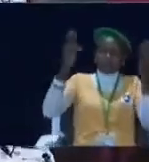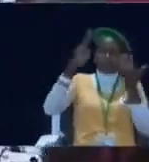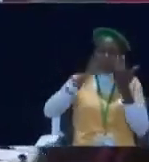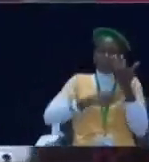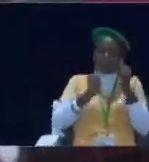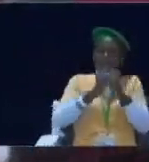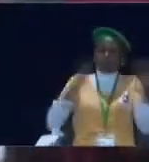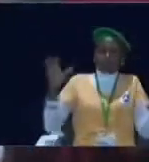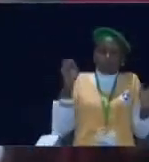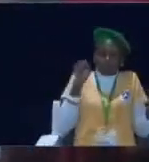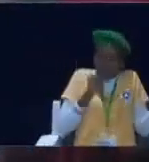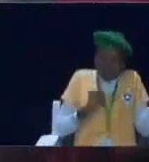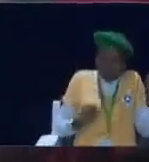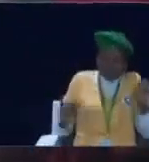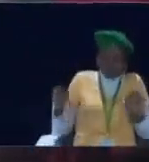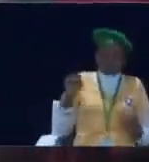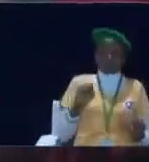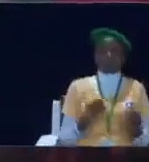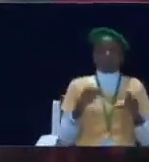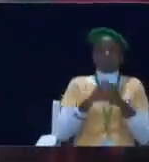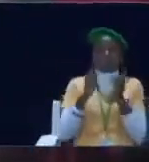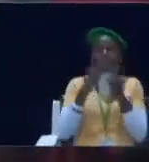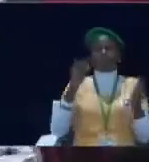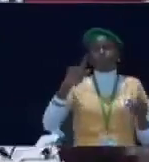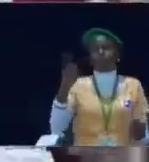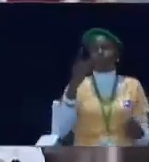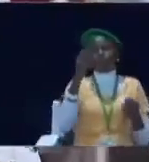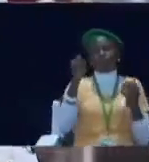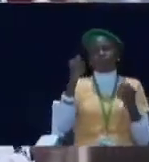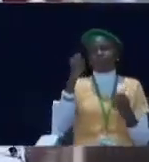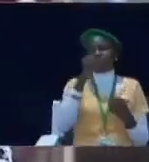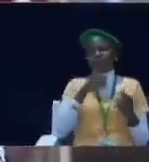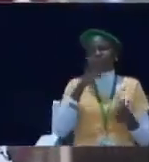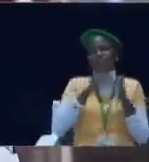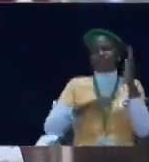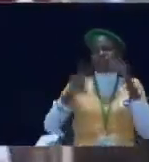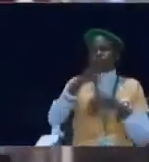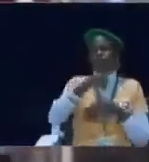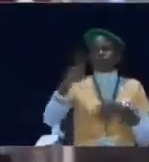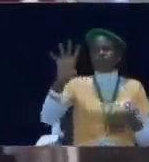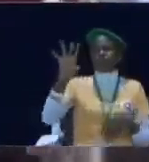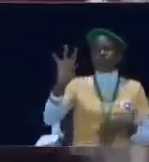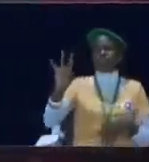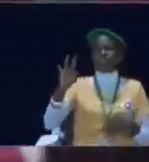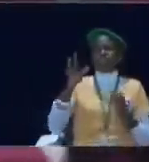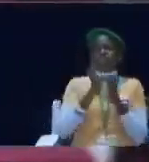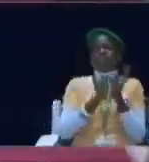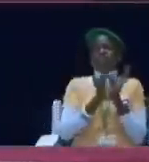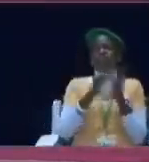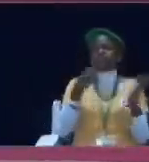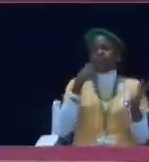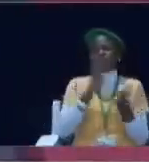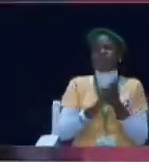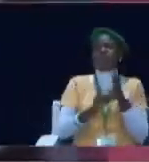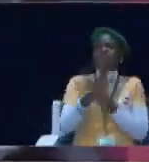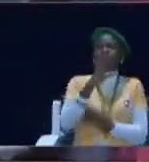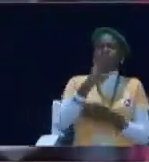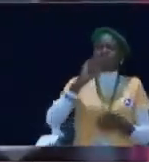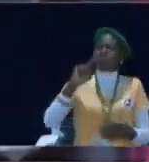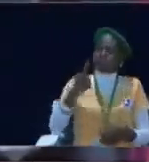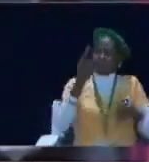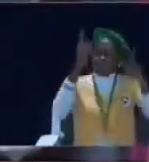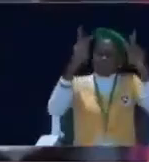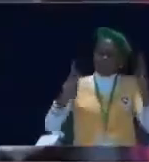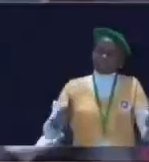without struggle. In the book of 1 Samuel chapter 2 verse 8, the Bible says that God is the only